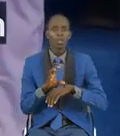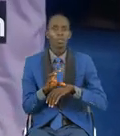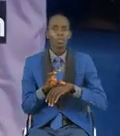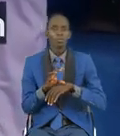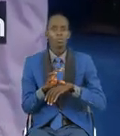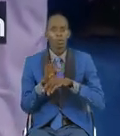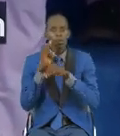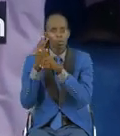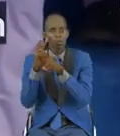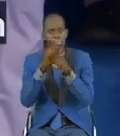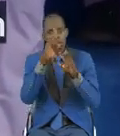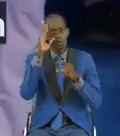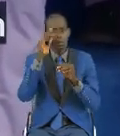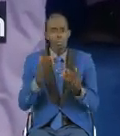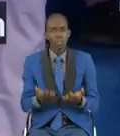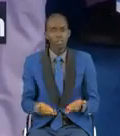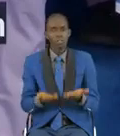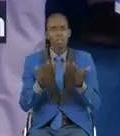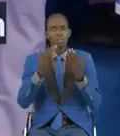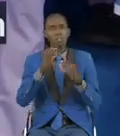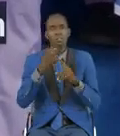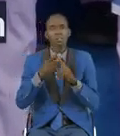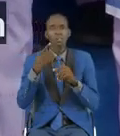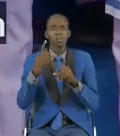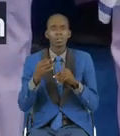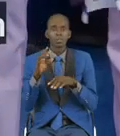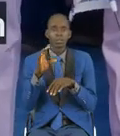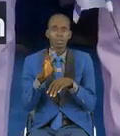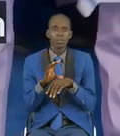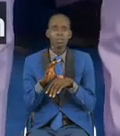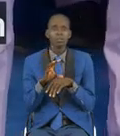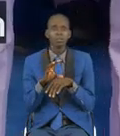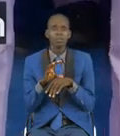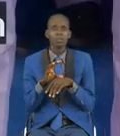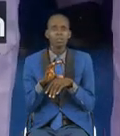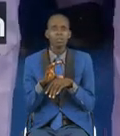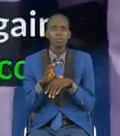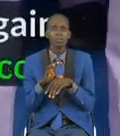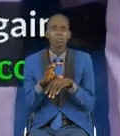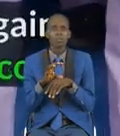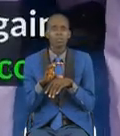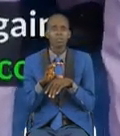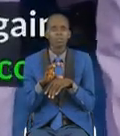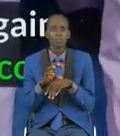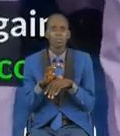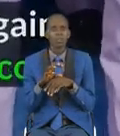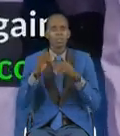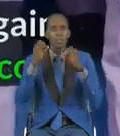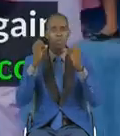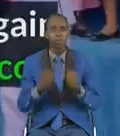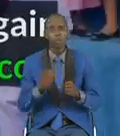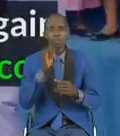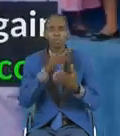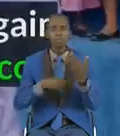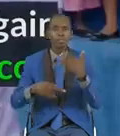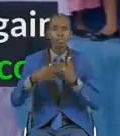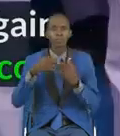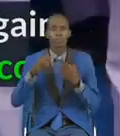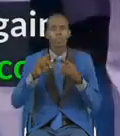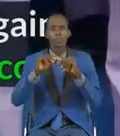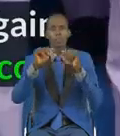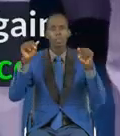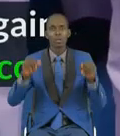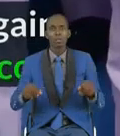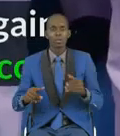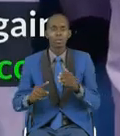Watchmen arising from the church. Yes. Pies returning yes. to the